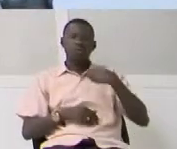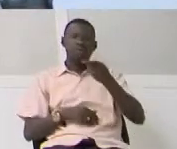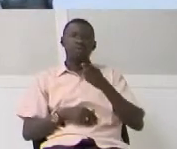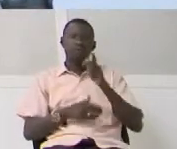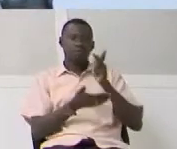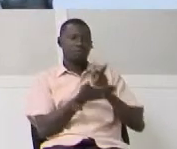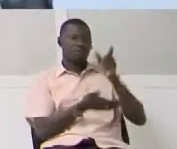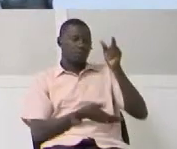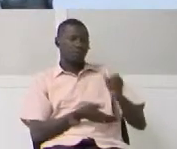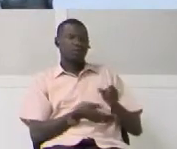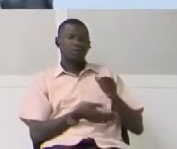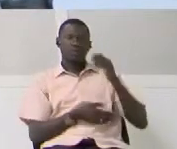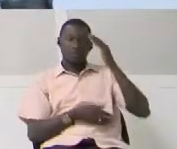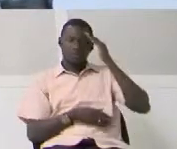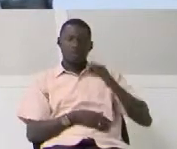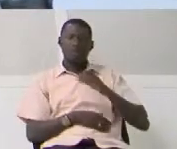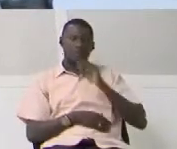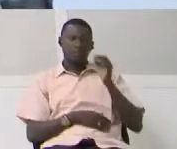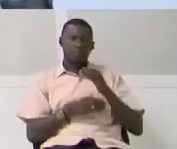Thank you very much, Mr. Chair.